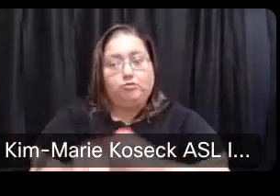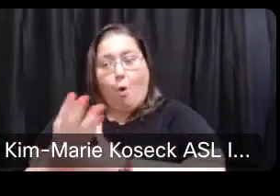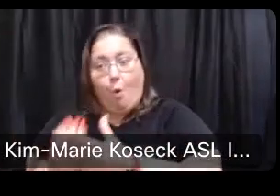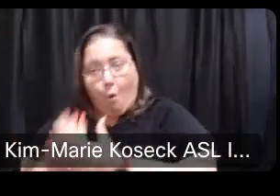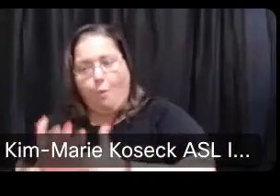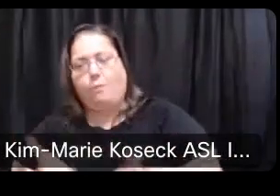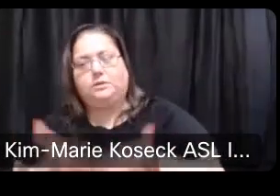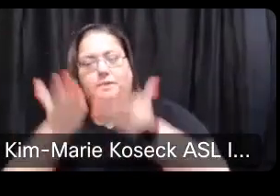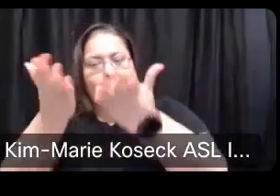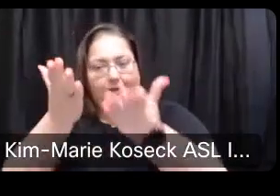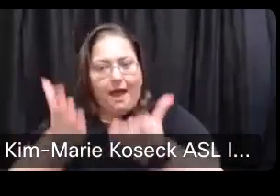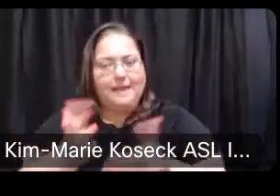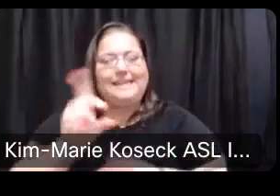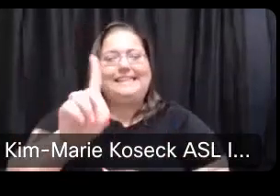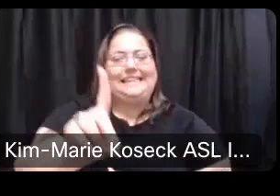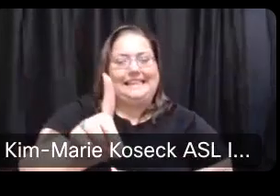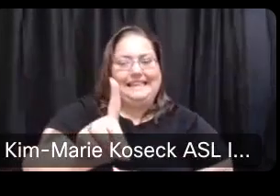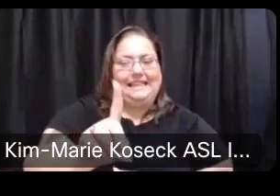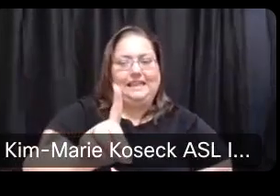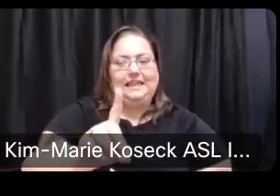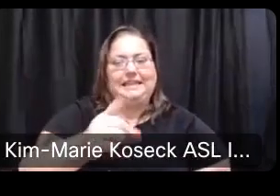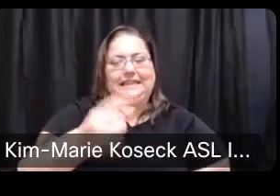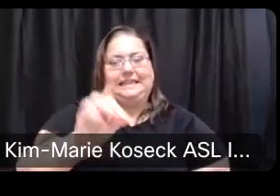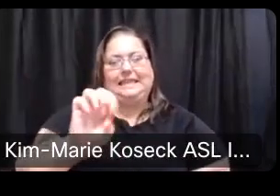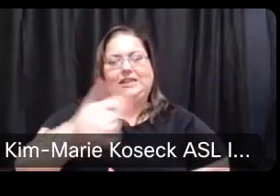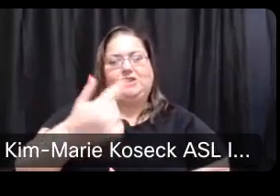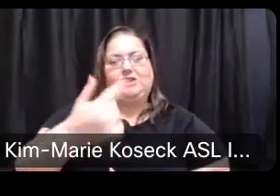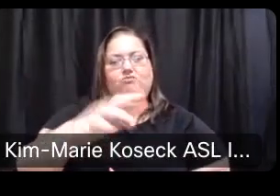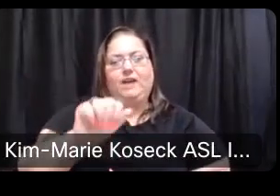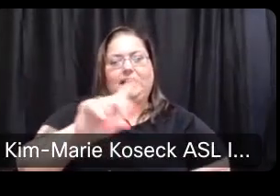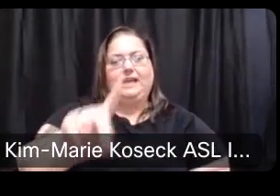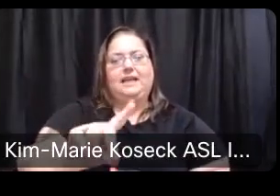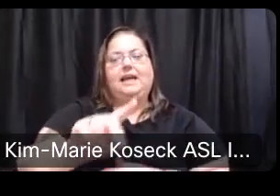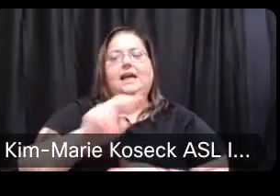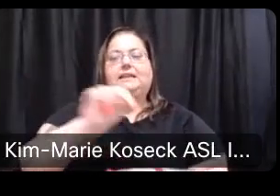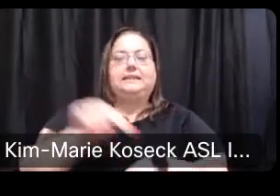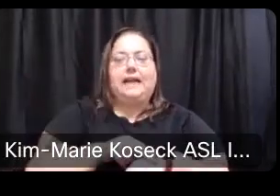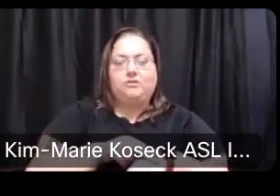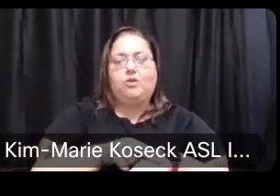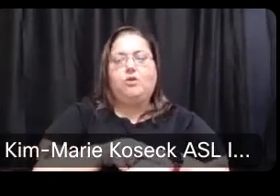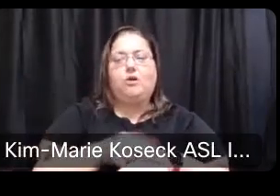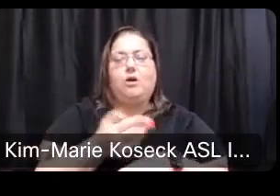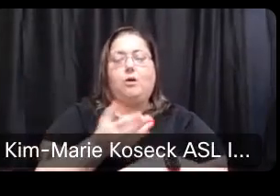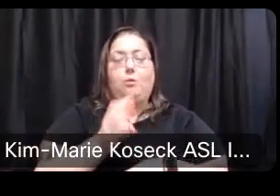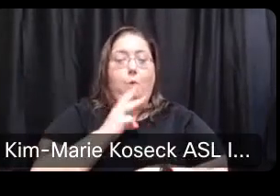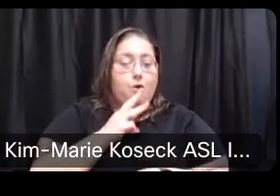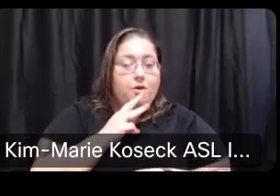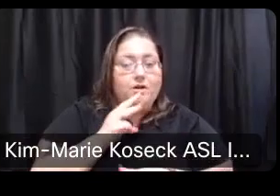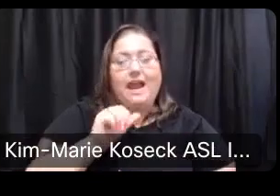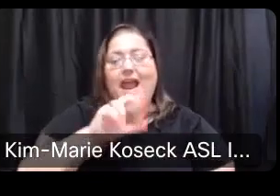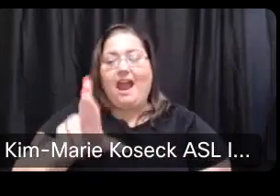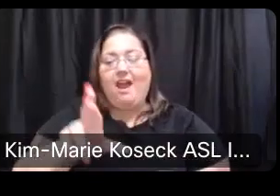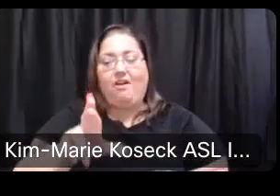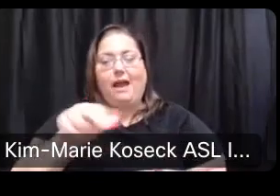fourth option, D, degraded natural resources such as water and air quality, habitat